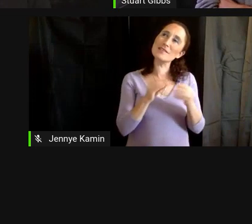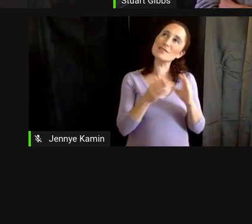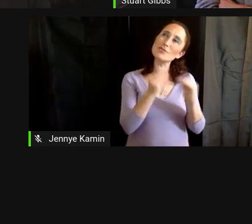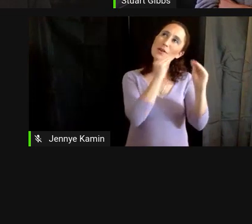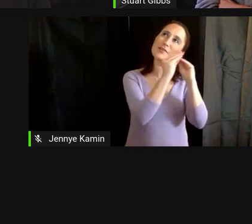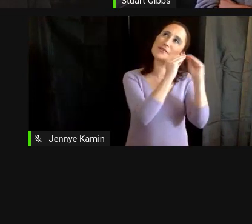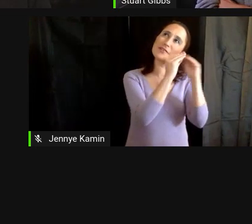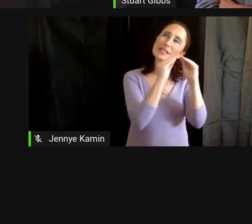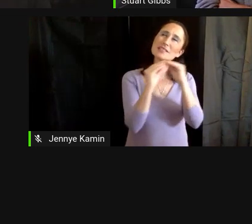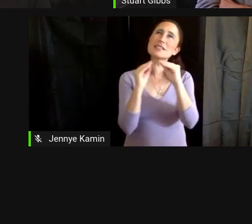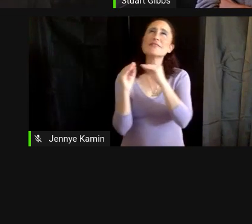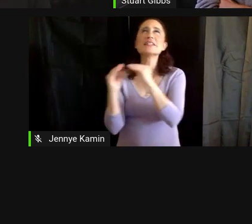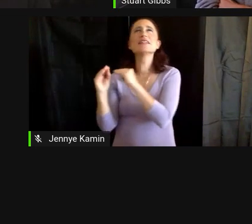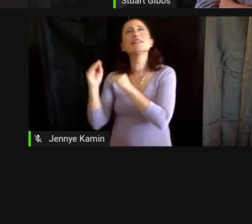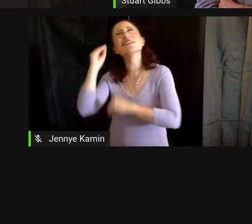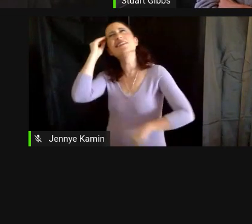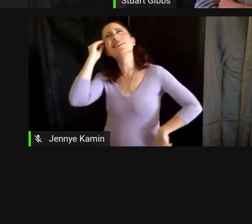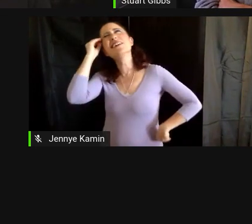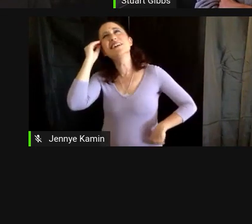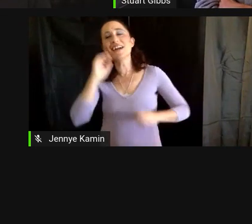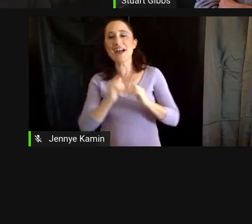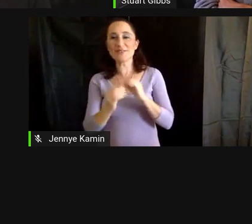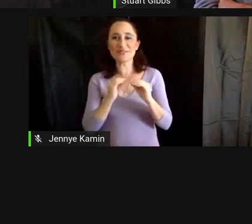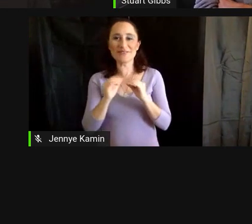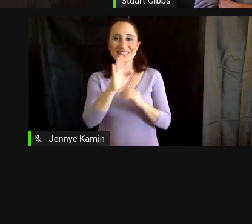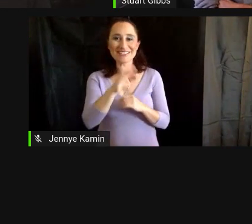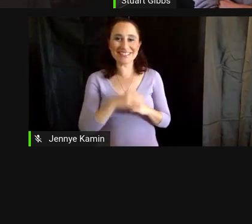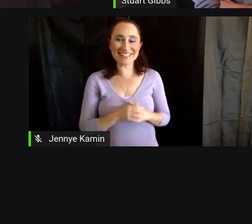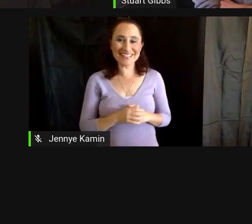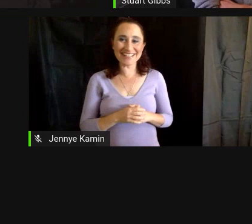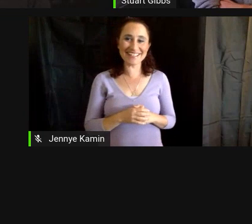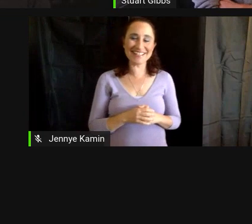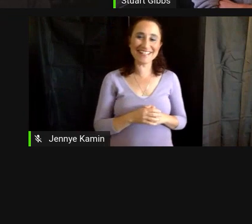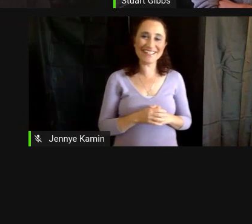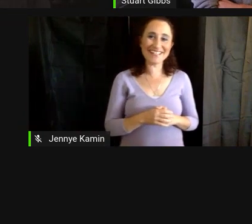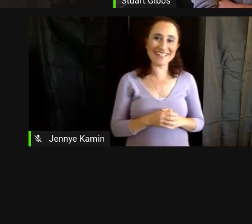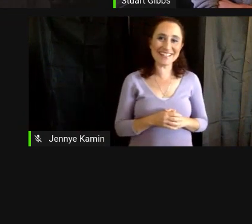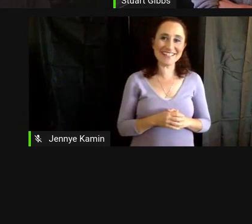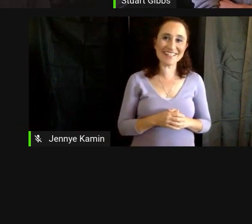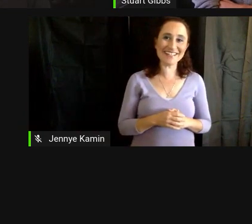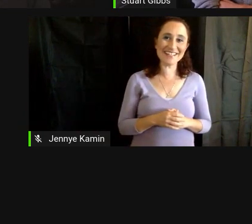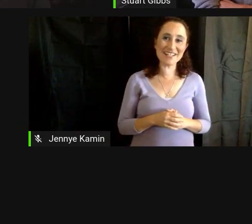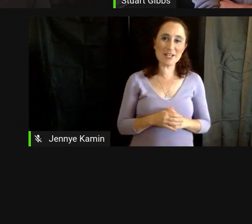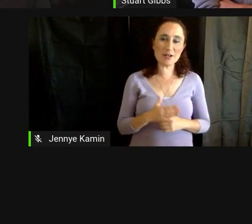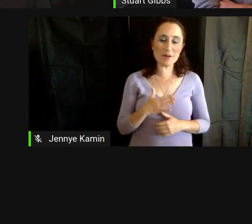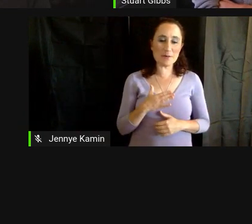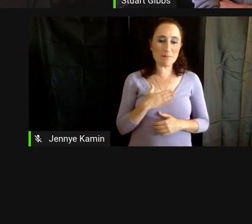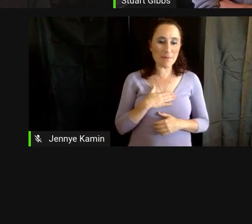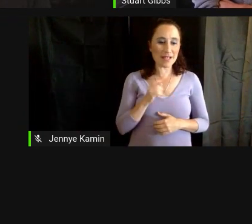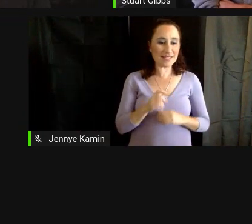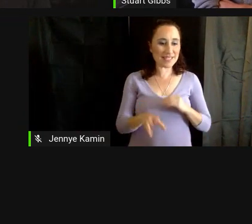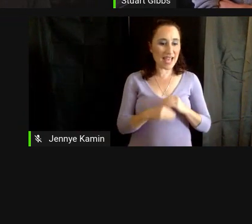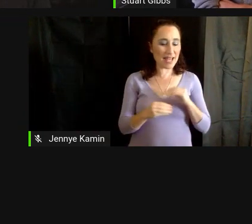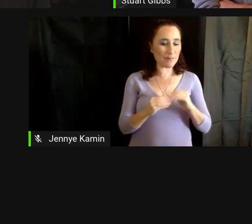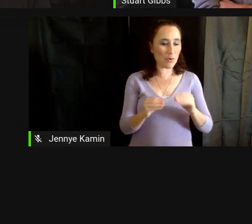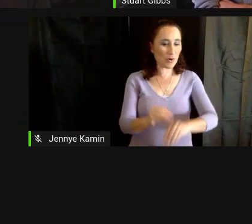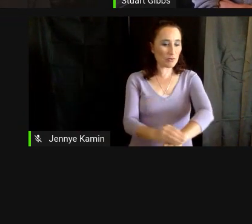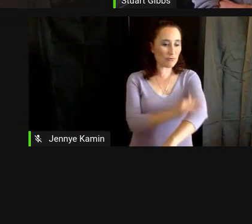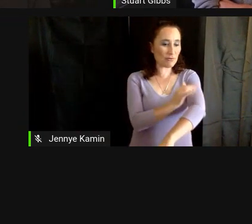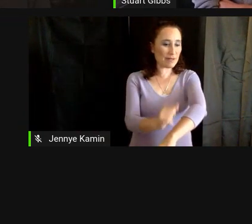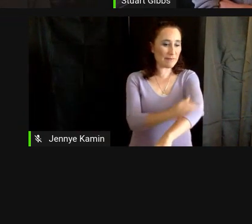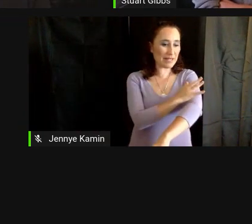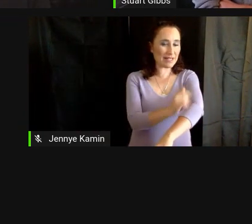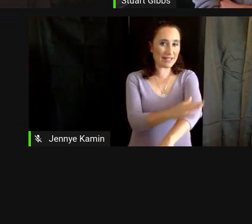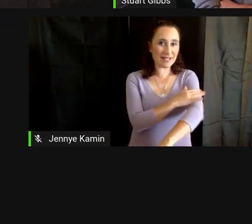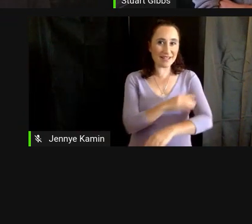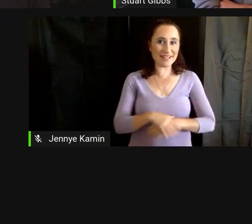fixing mine. I'm like, mine needs... How would you fix yours, Christina? No, I was like, mine needs more like creepy. I liked that creepiness. Like